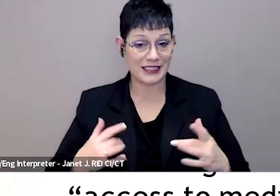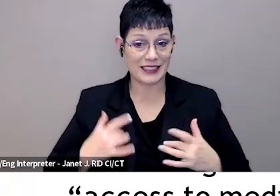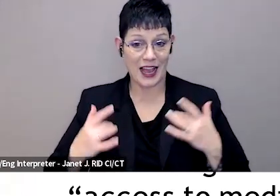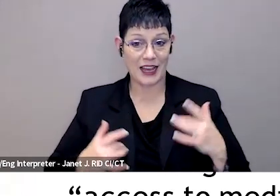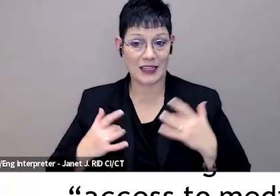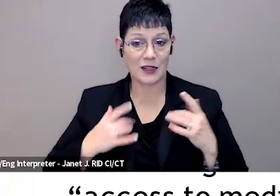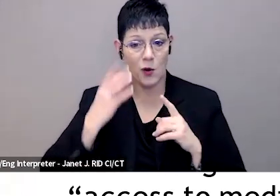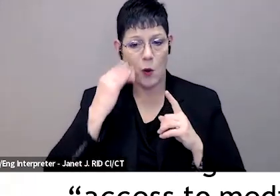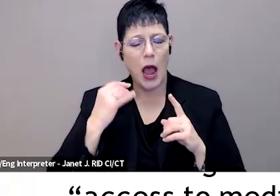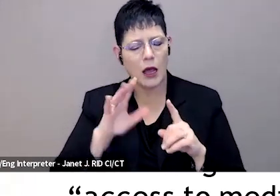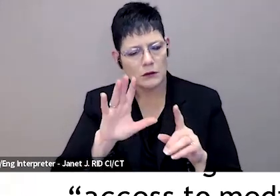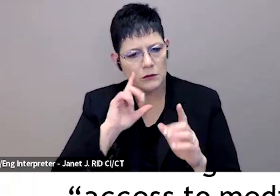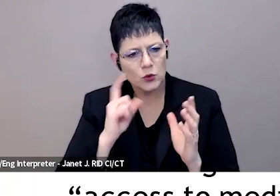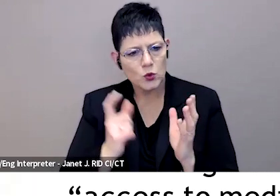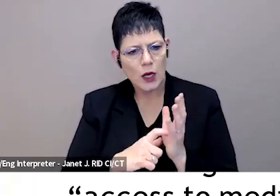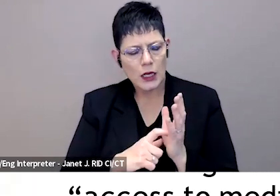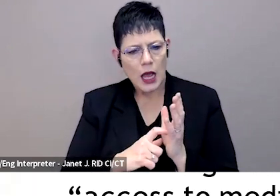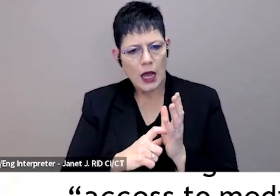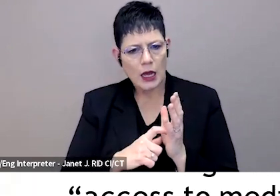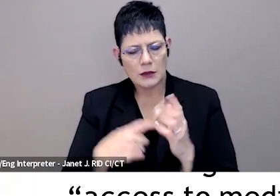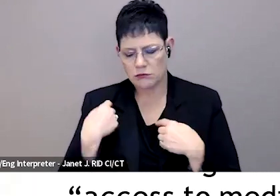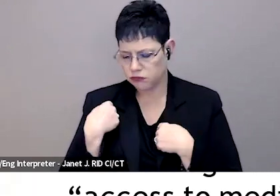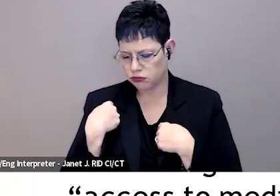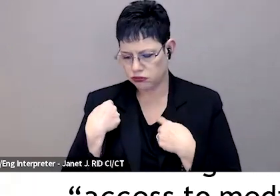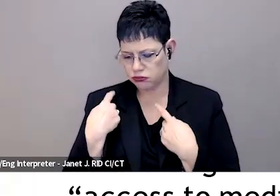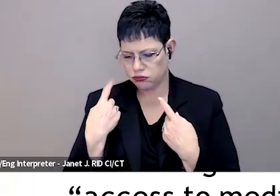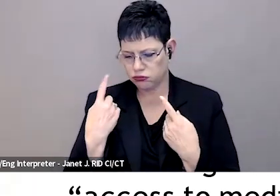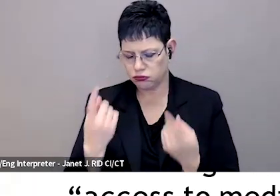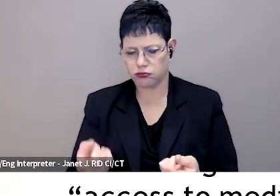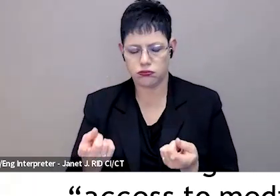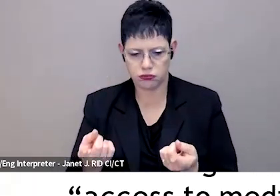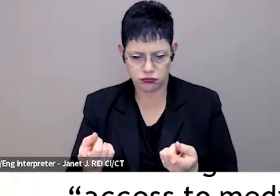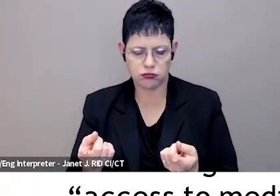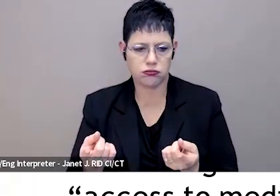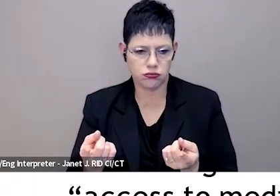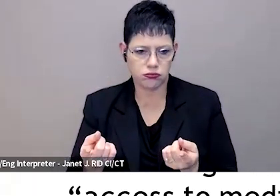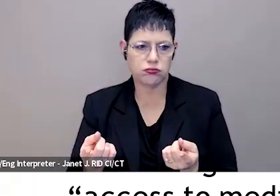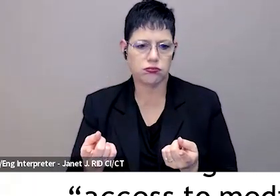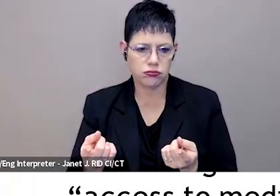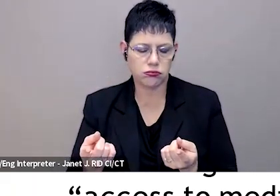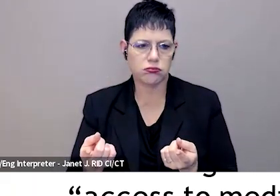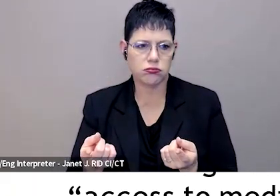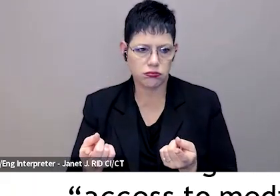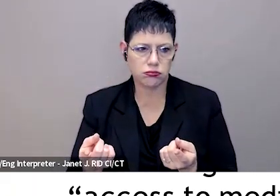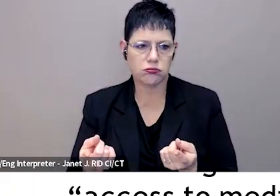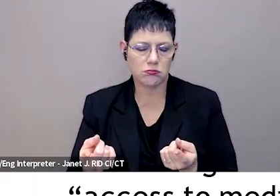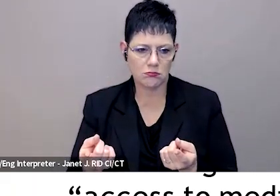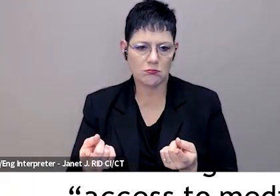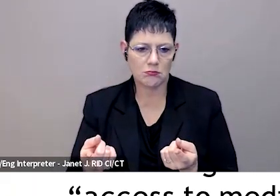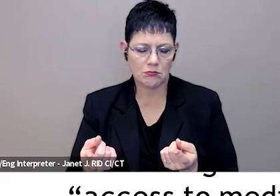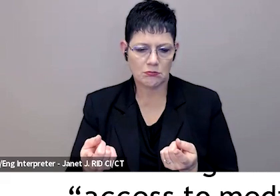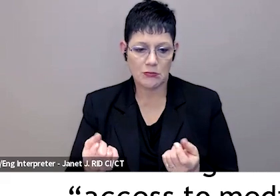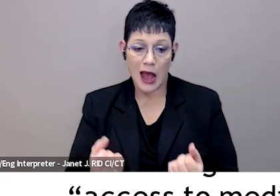we recognize this, that there has been the workforce has become an issue, but there's